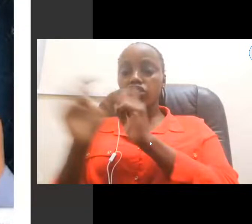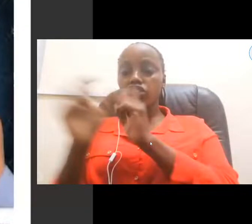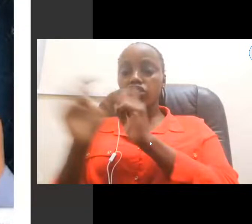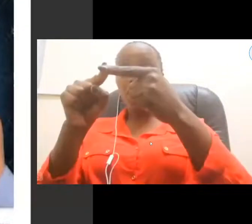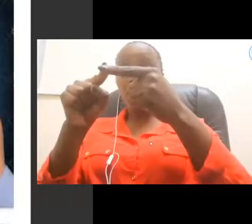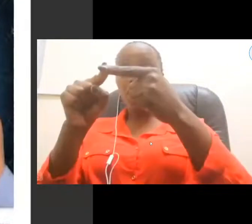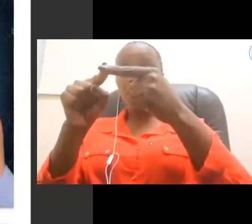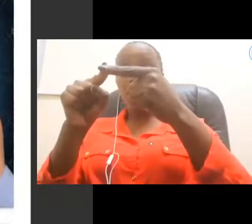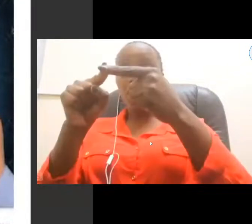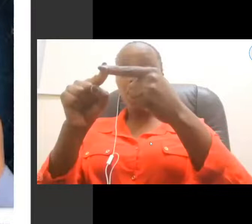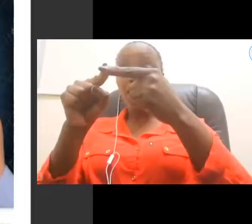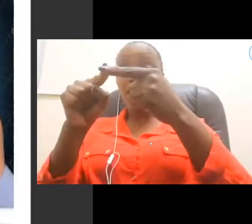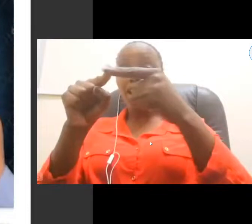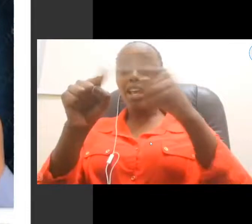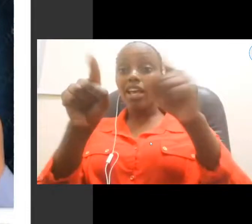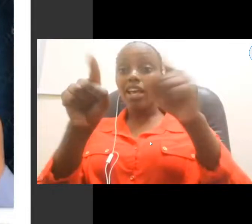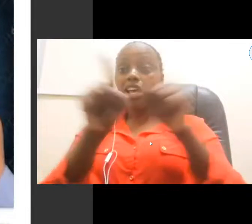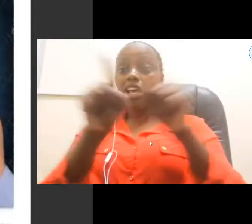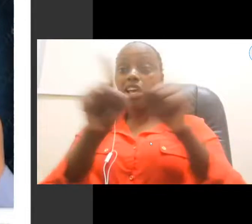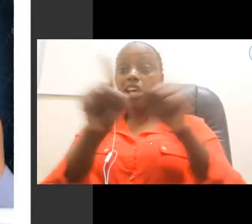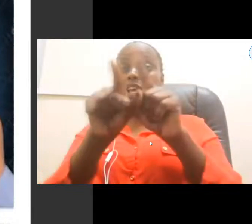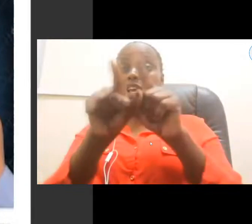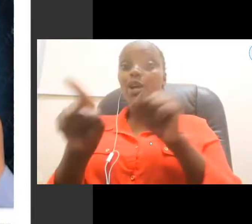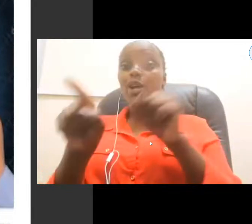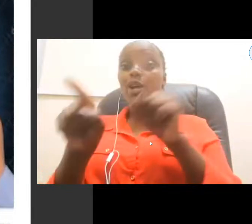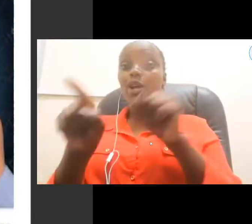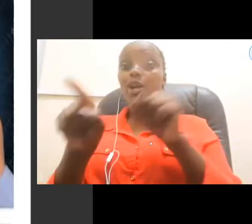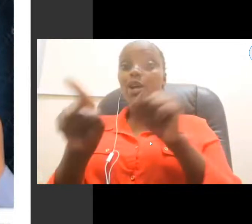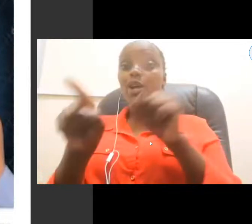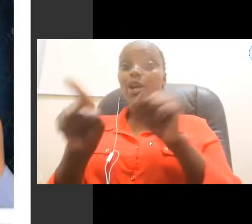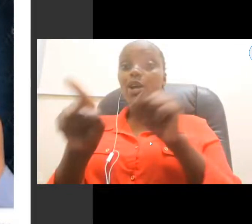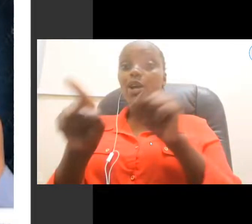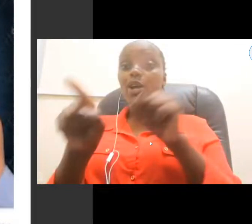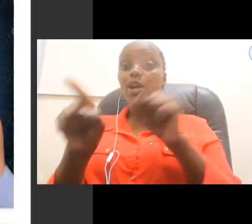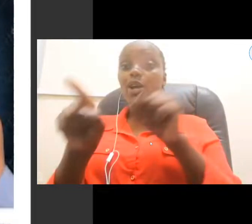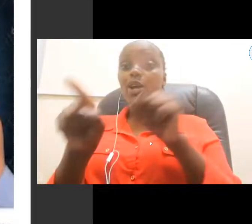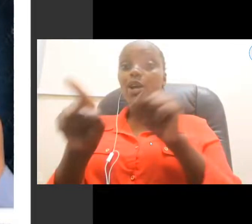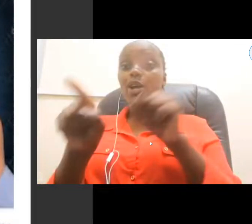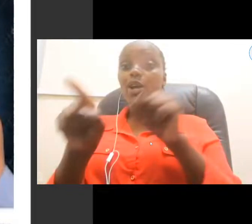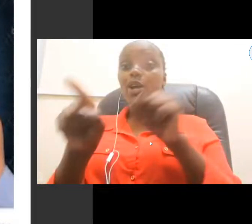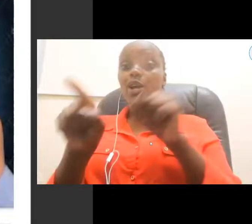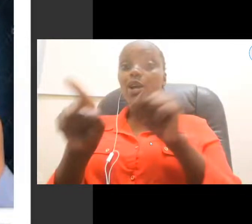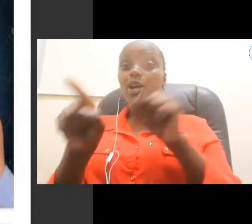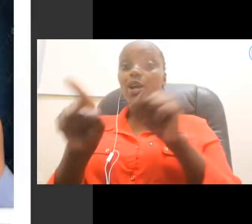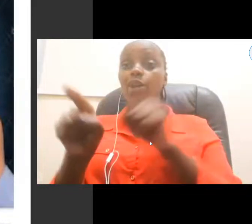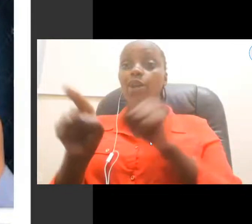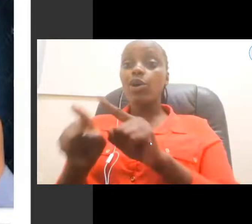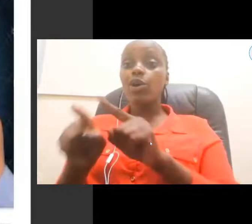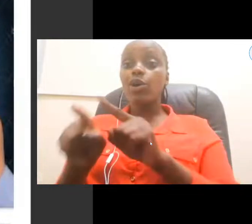Forum's key focus areas or key priority areas? Those will be the pillars that speaks to our strategic